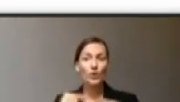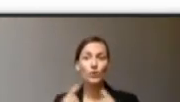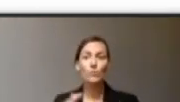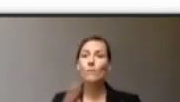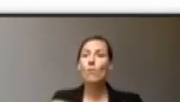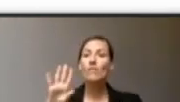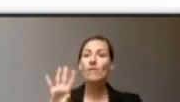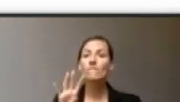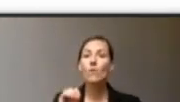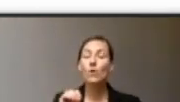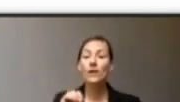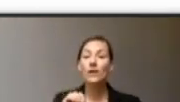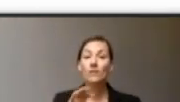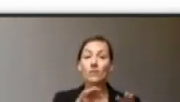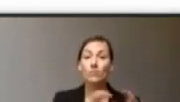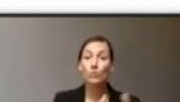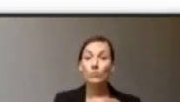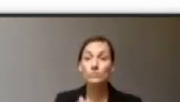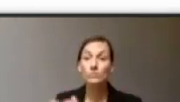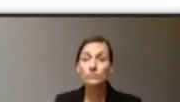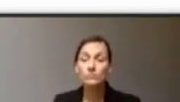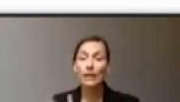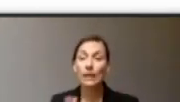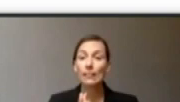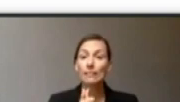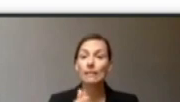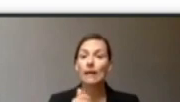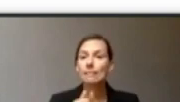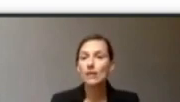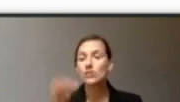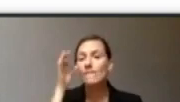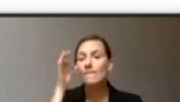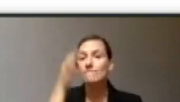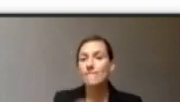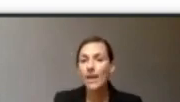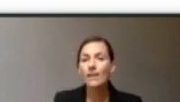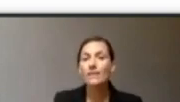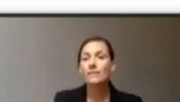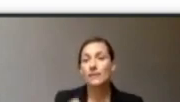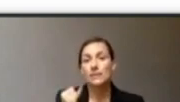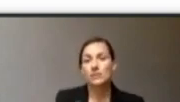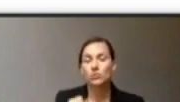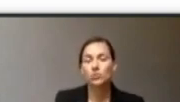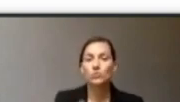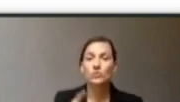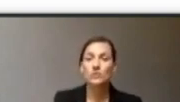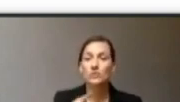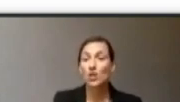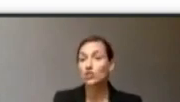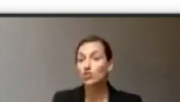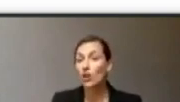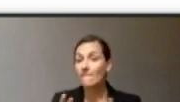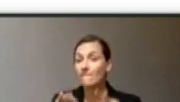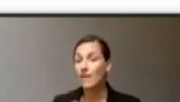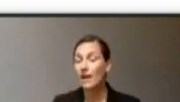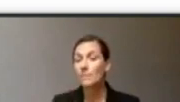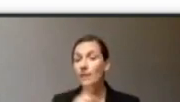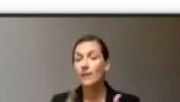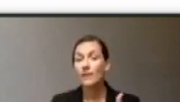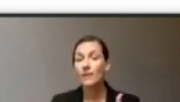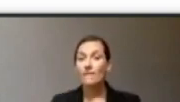40 organizations. We are leaders of faith-based institutions, child and family agencies,